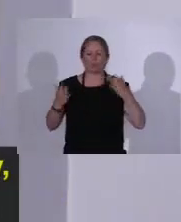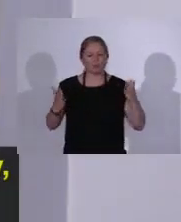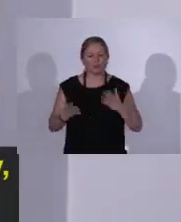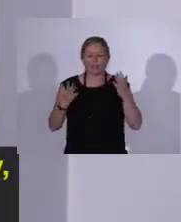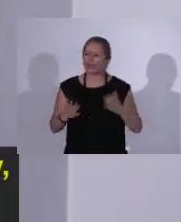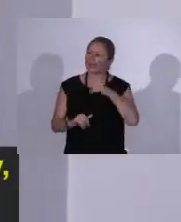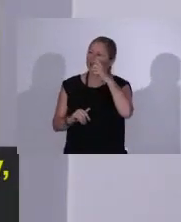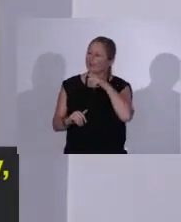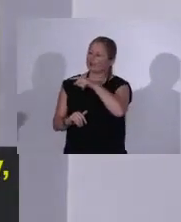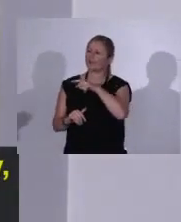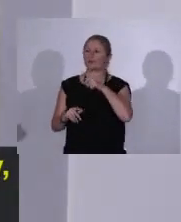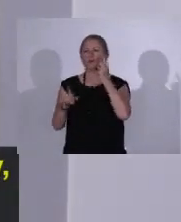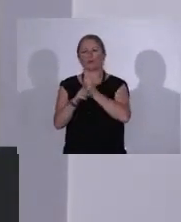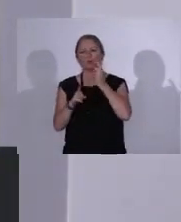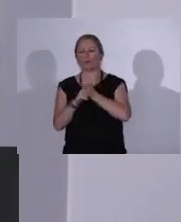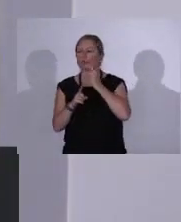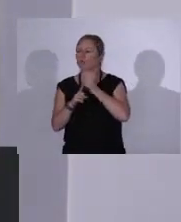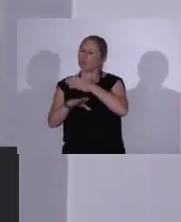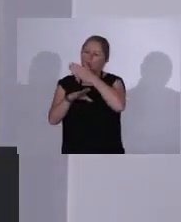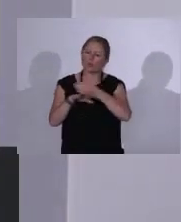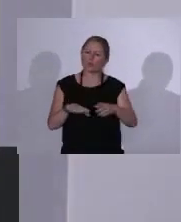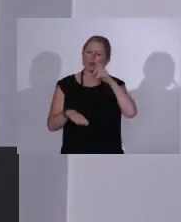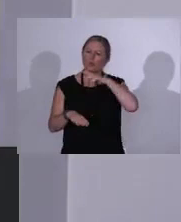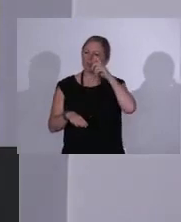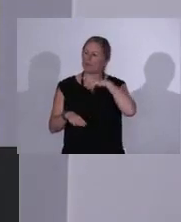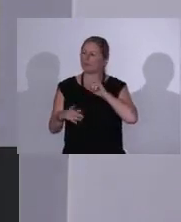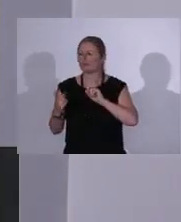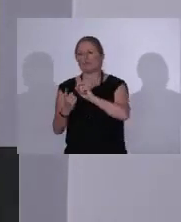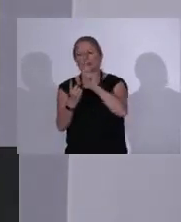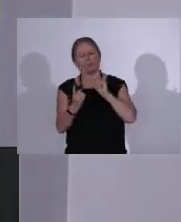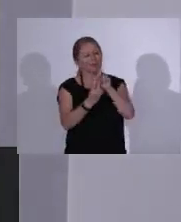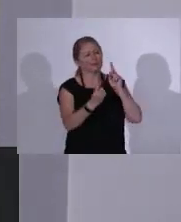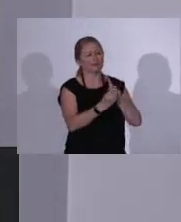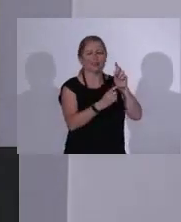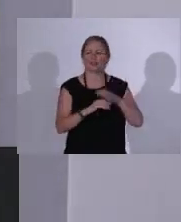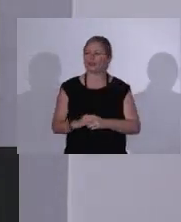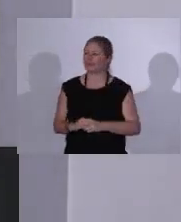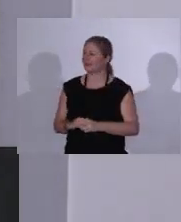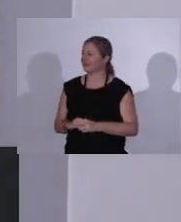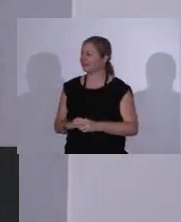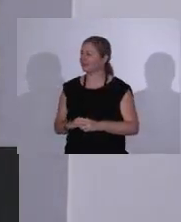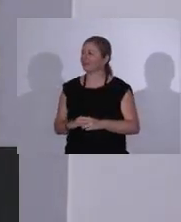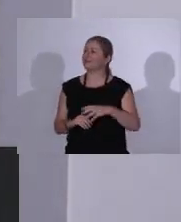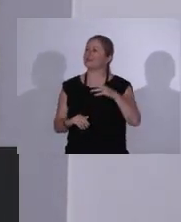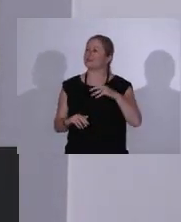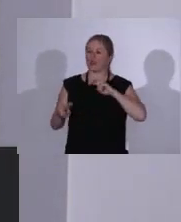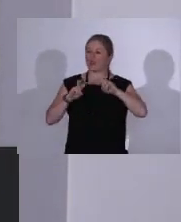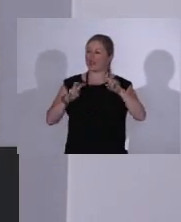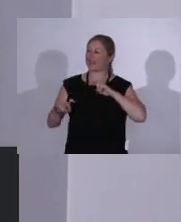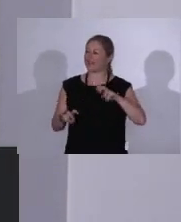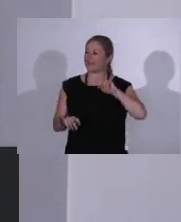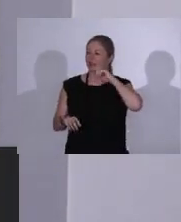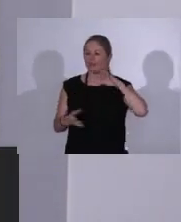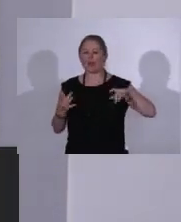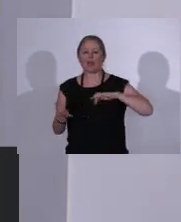people and learn from skills from them. So it's designed to get you up and get you mingling. No pressure,